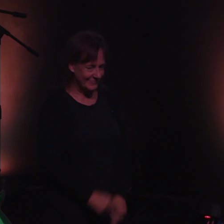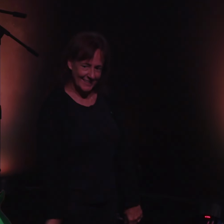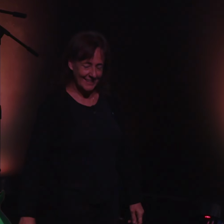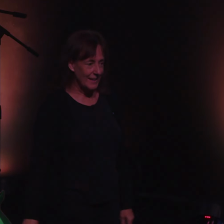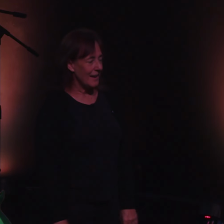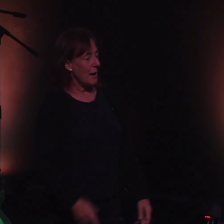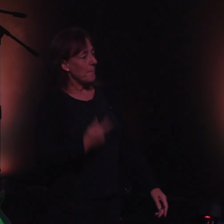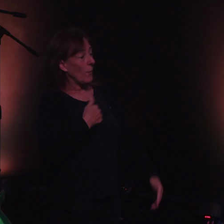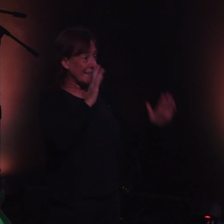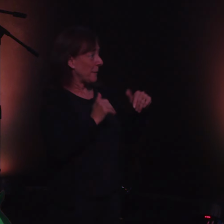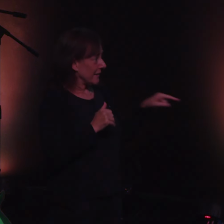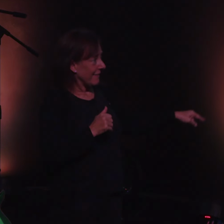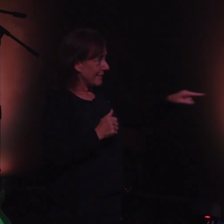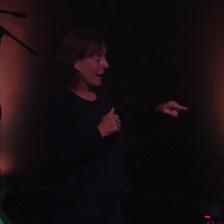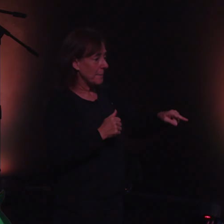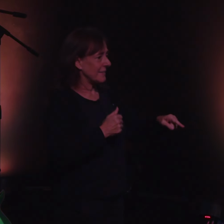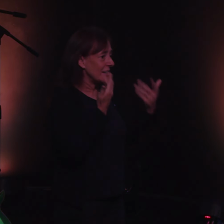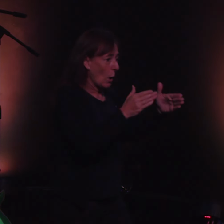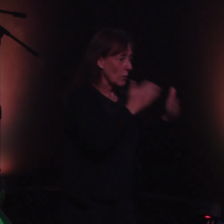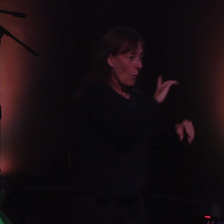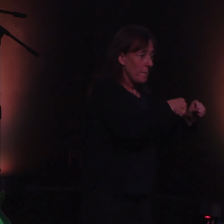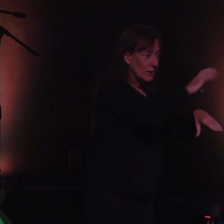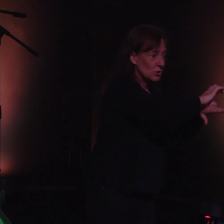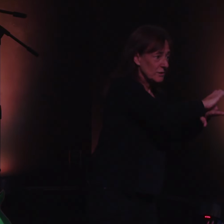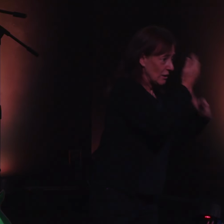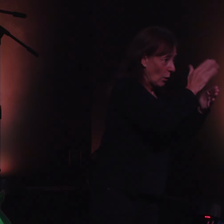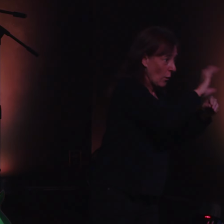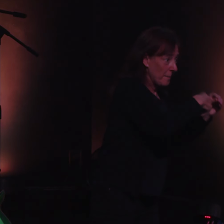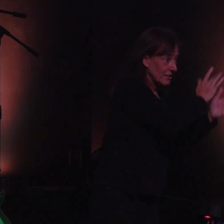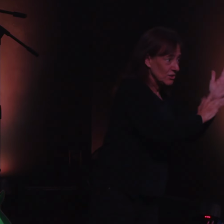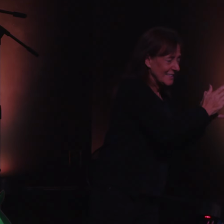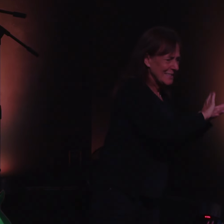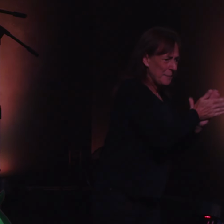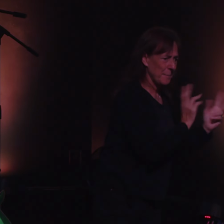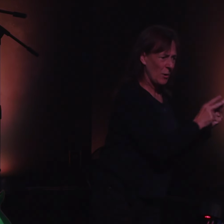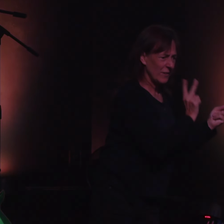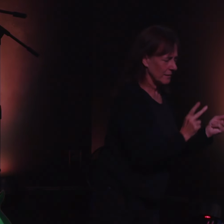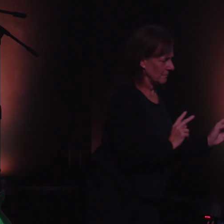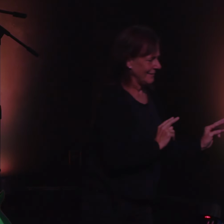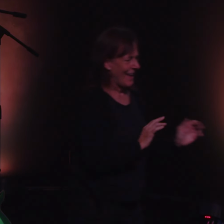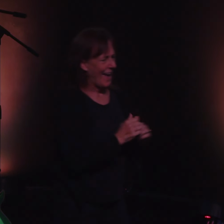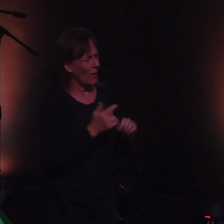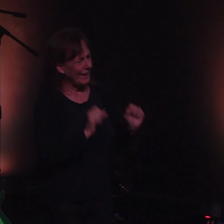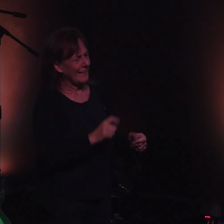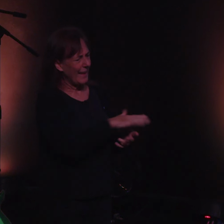But we expect people who don't even know this to be that. It's crazy to me.